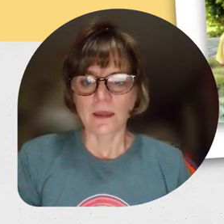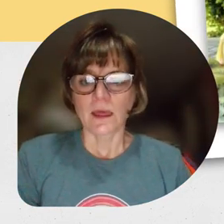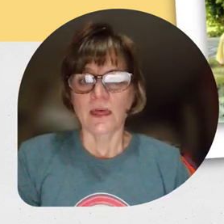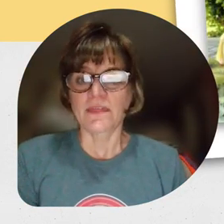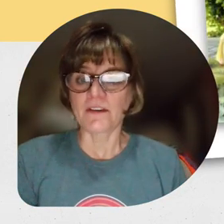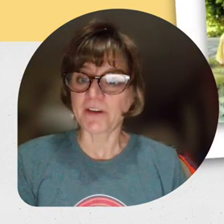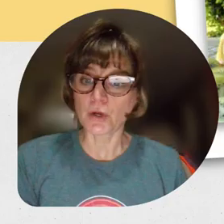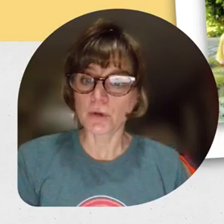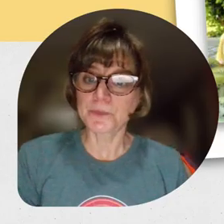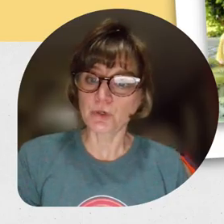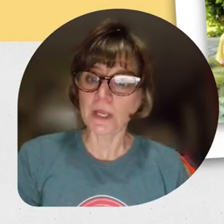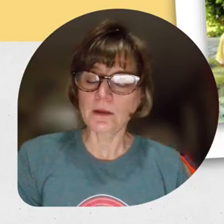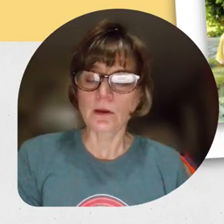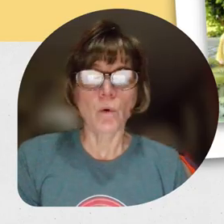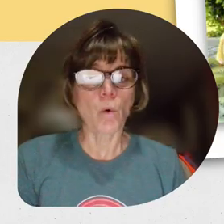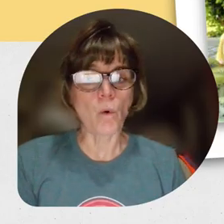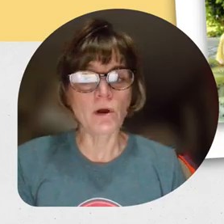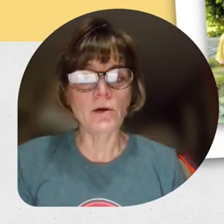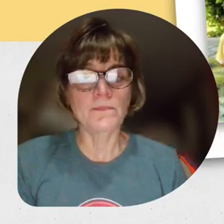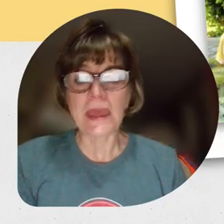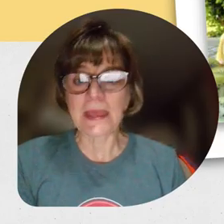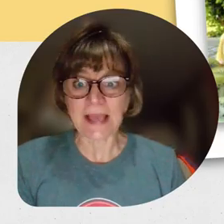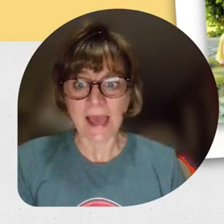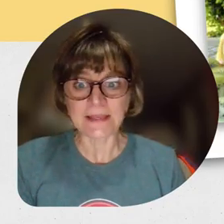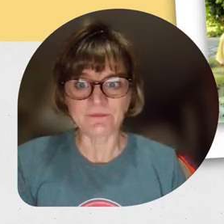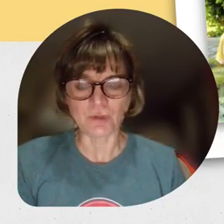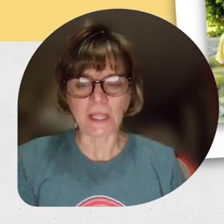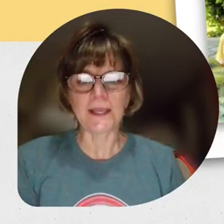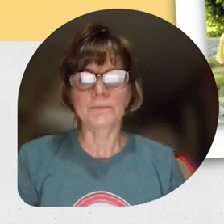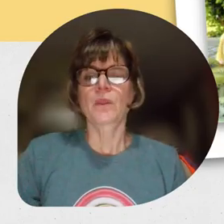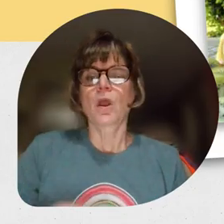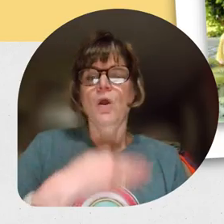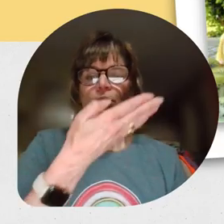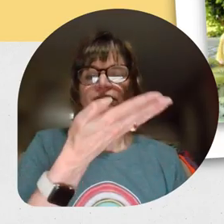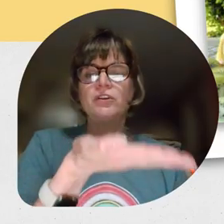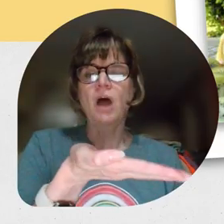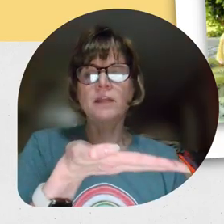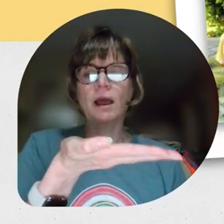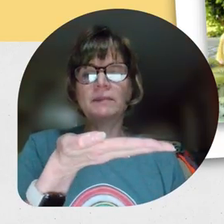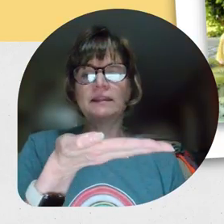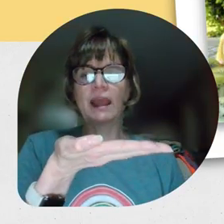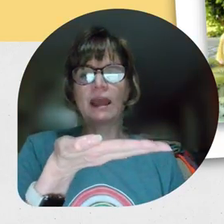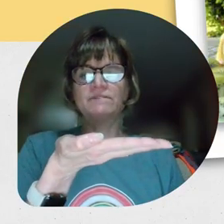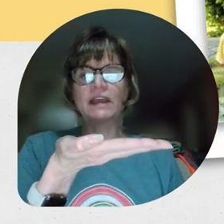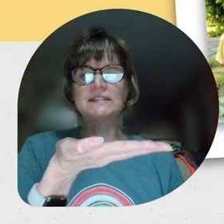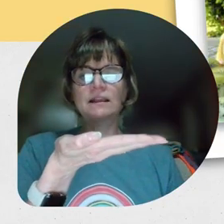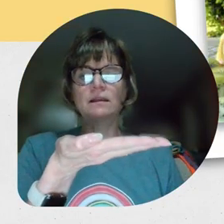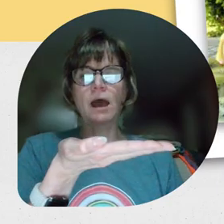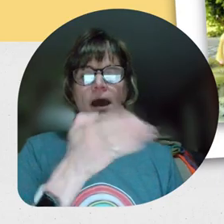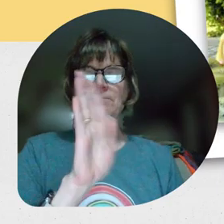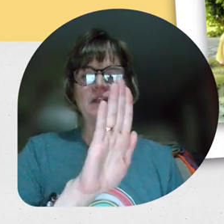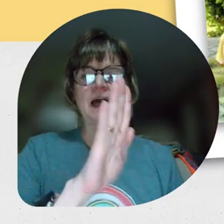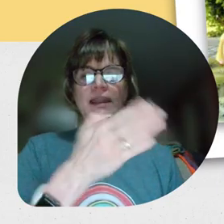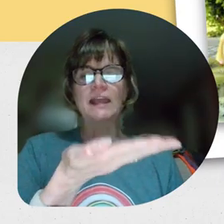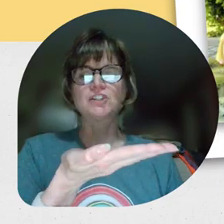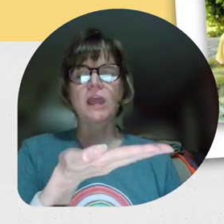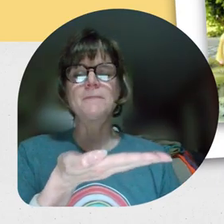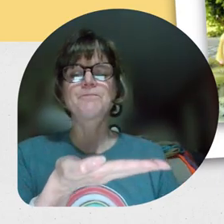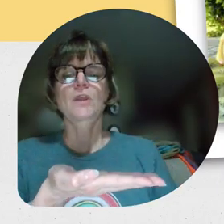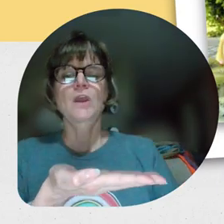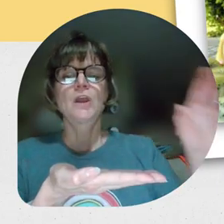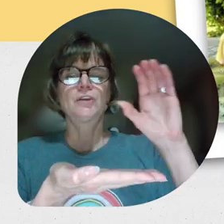Drink. The verb drink or any kind of drink. With your non-dominant hand facing up, flat